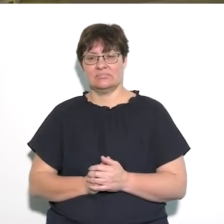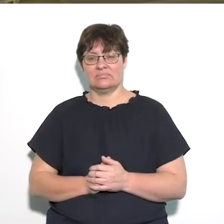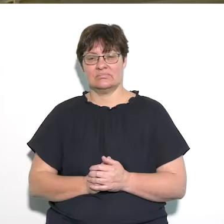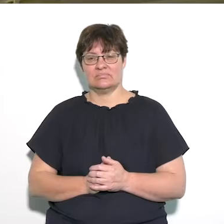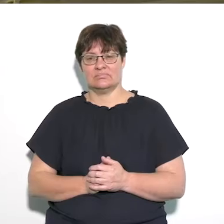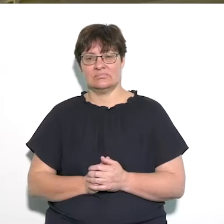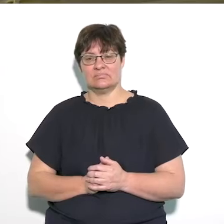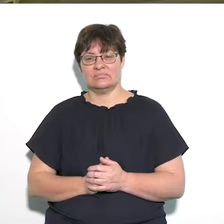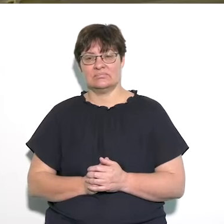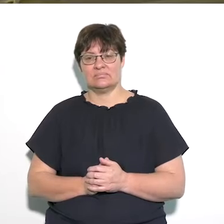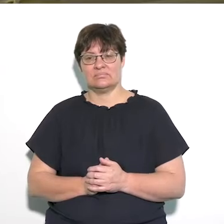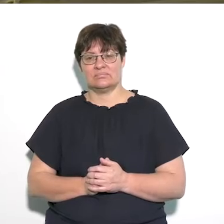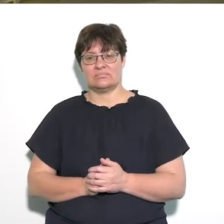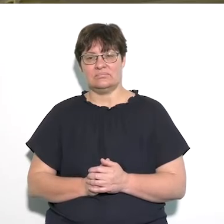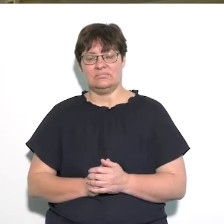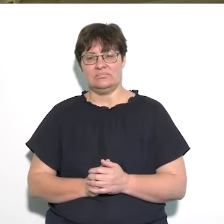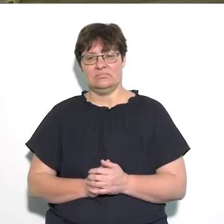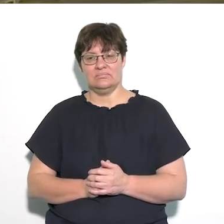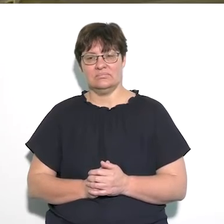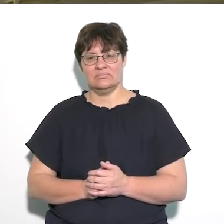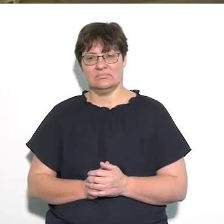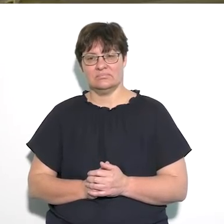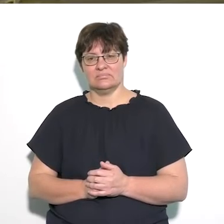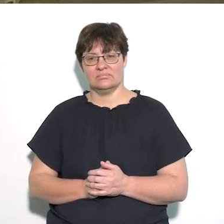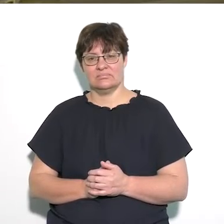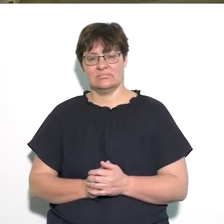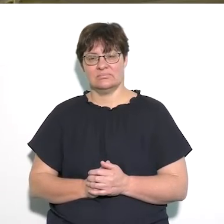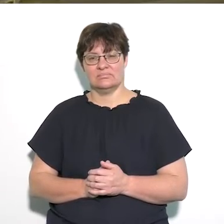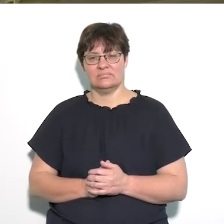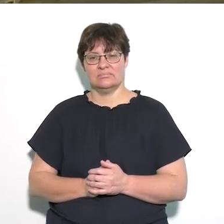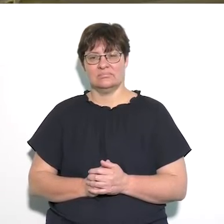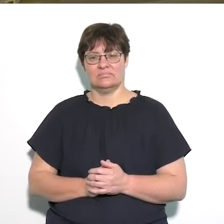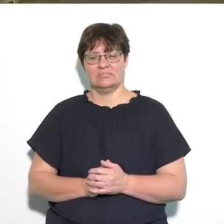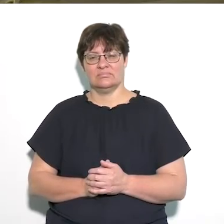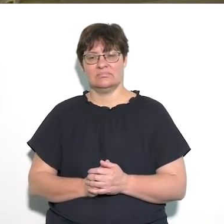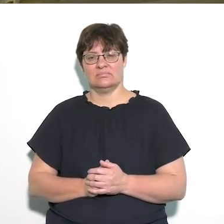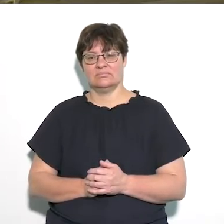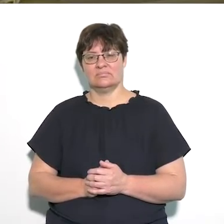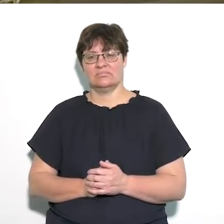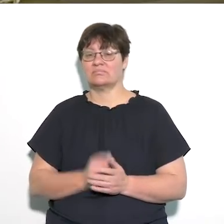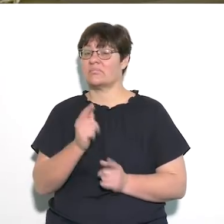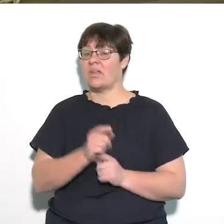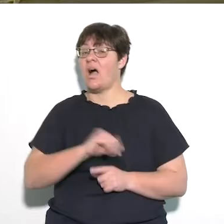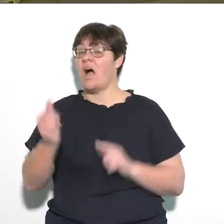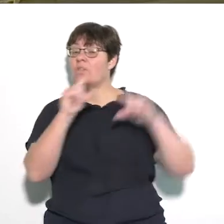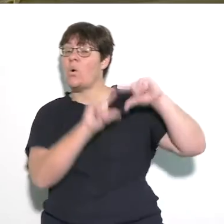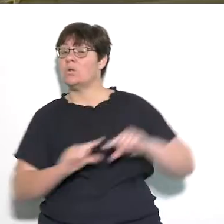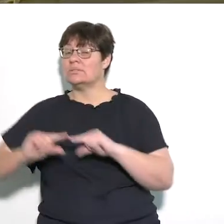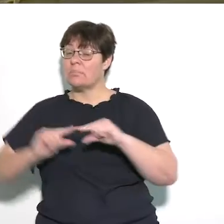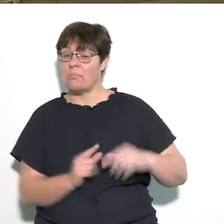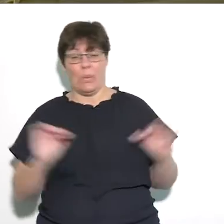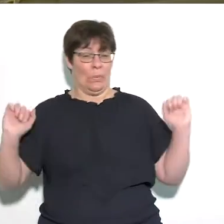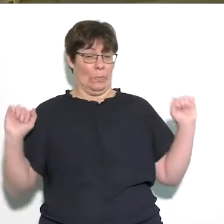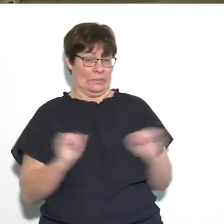underneath your second plate, or underneath your top plate rather. There we go. After autumn